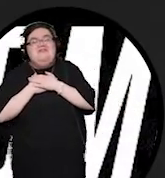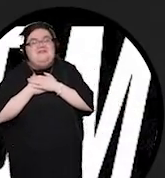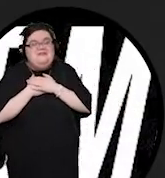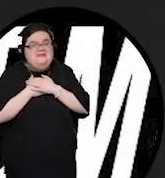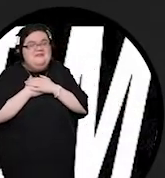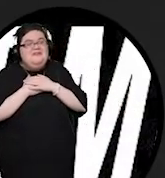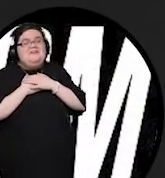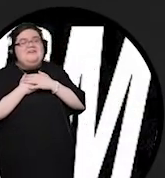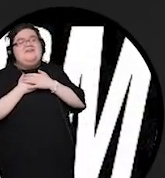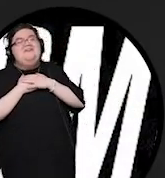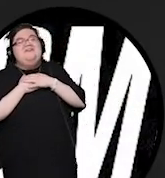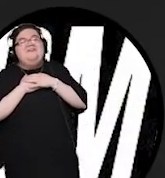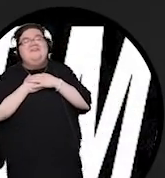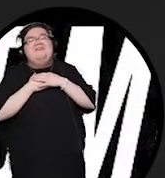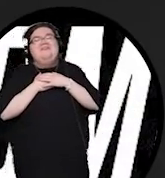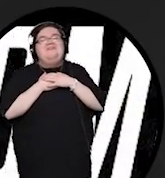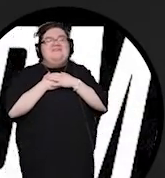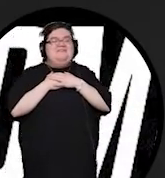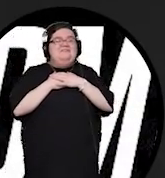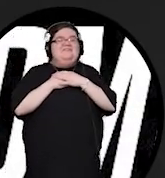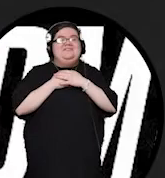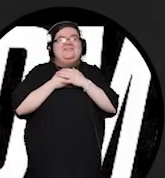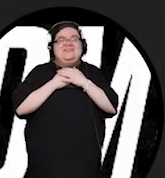I rate it for that noise.